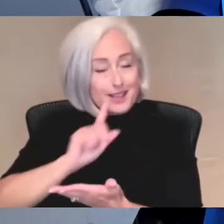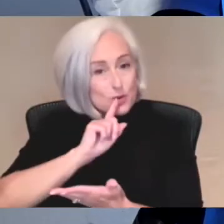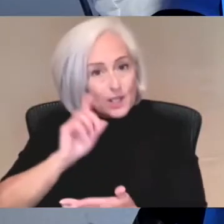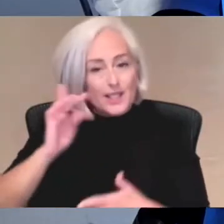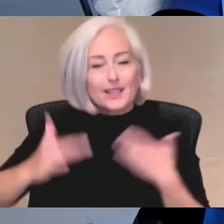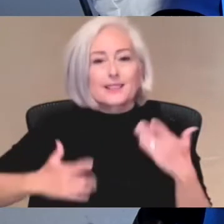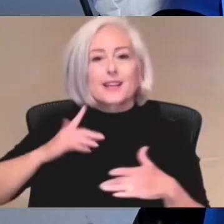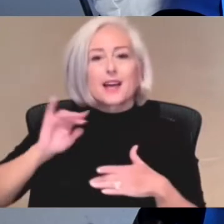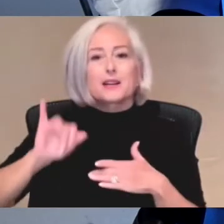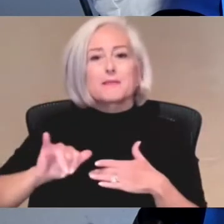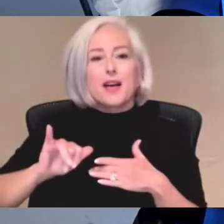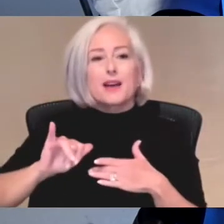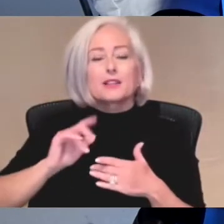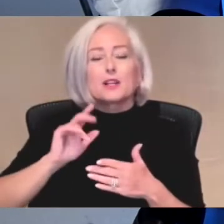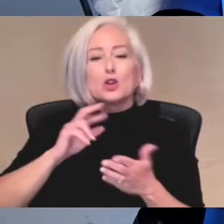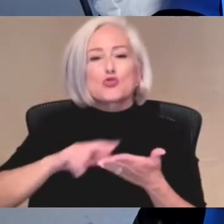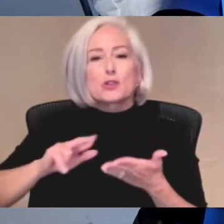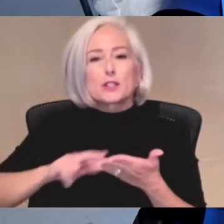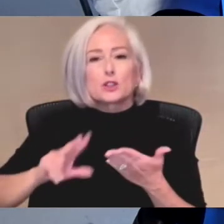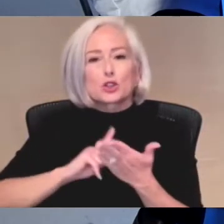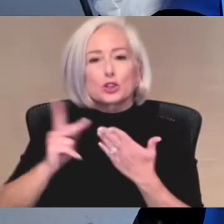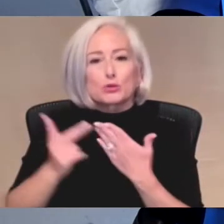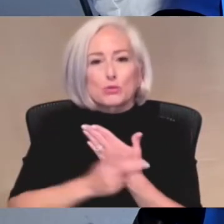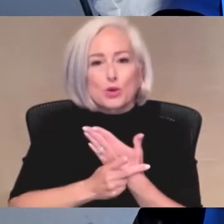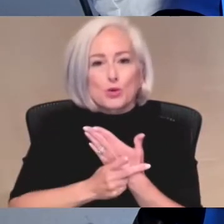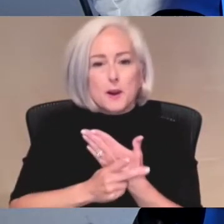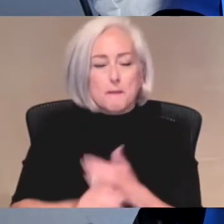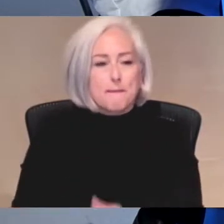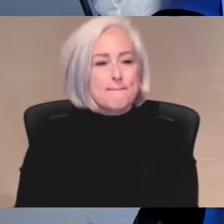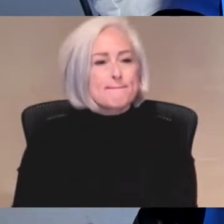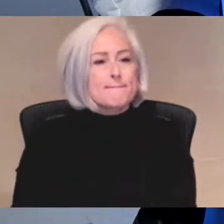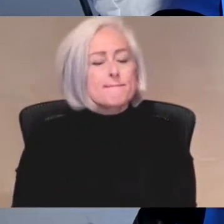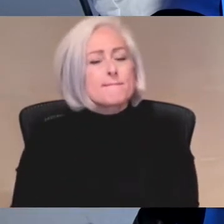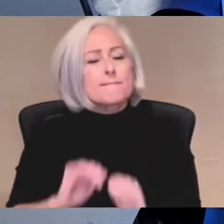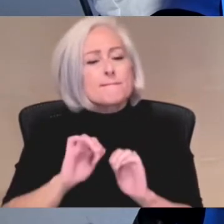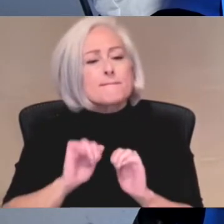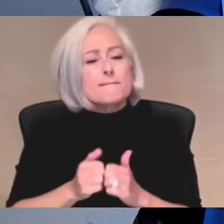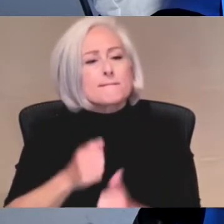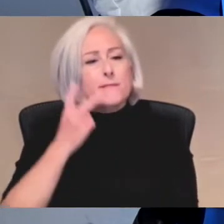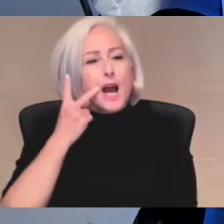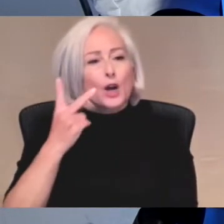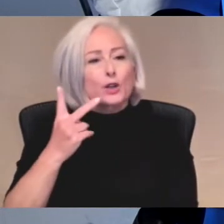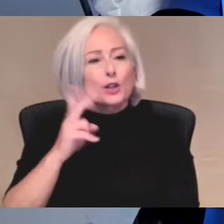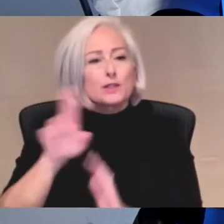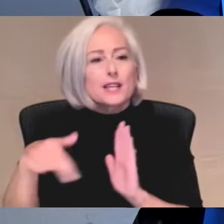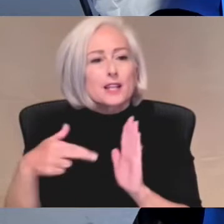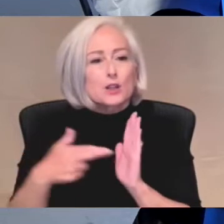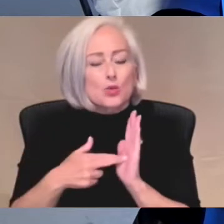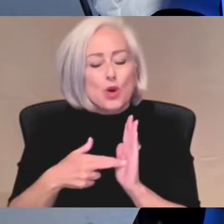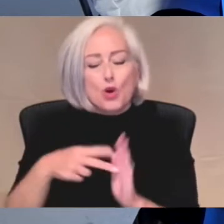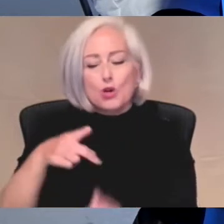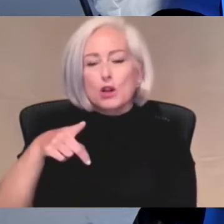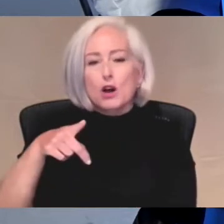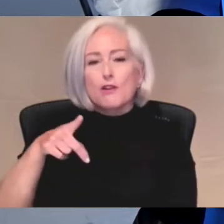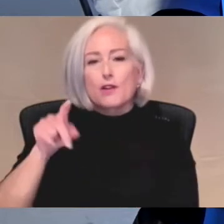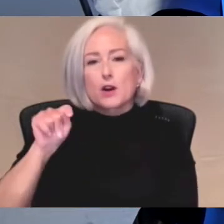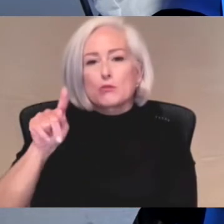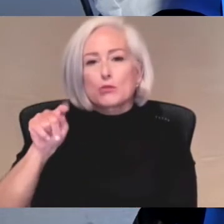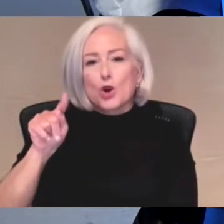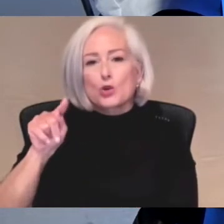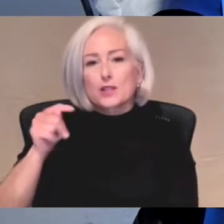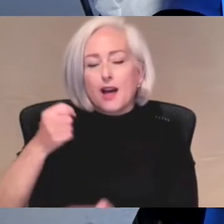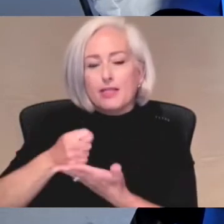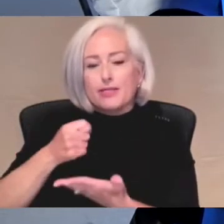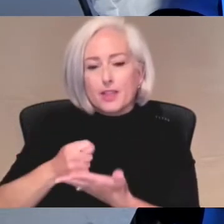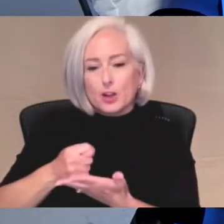Mm-hmm. And how do you see the role of proton therapy in clinical care evolving